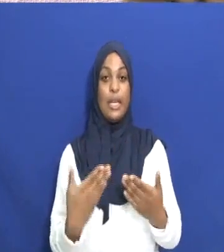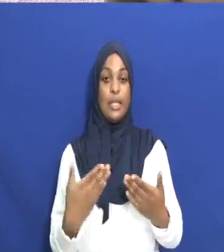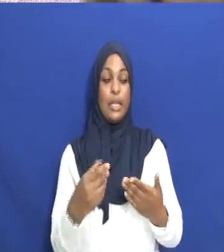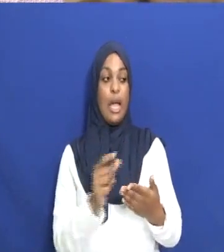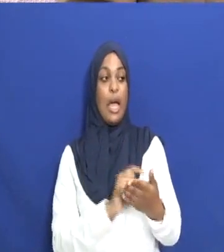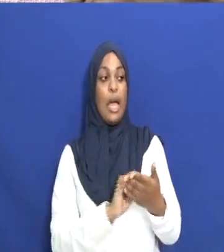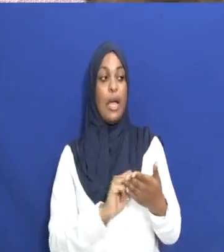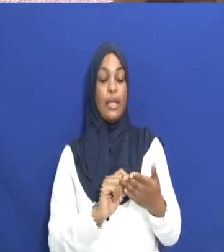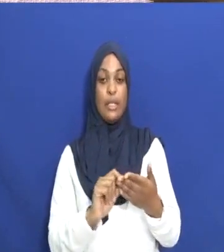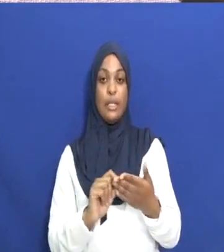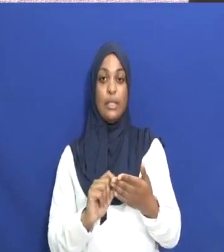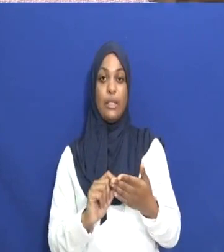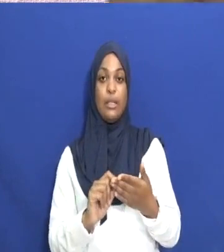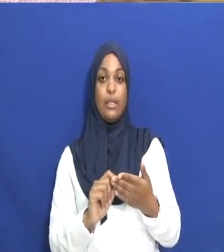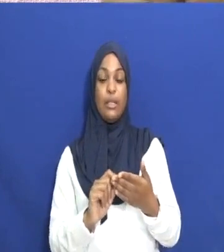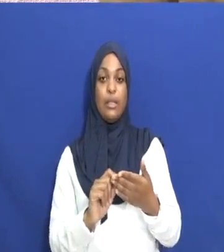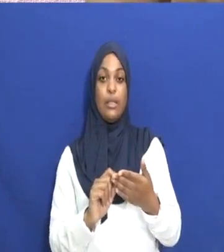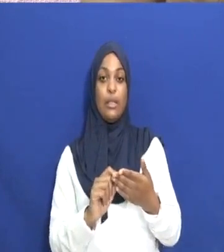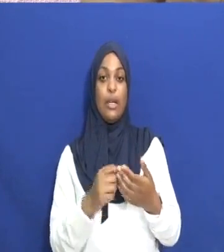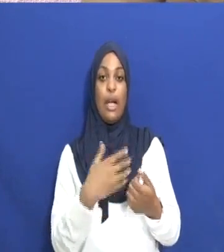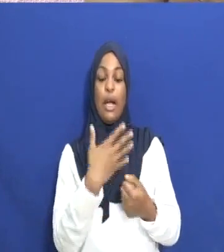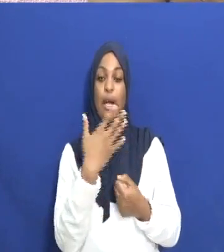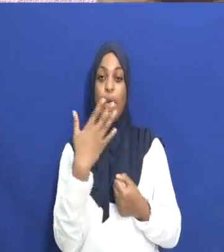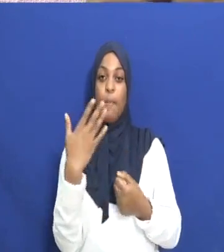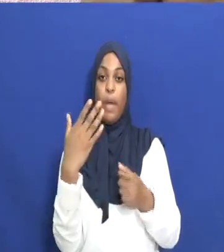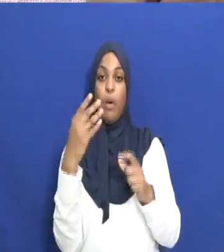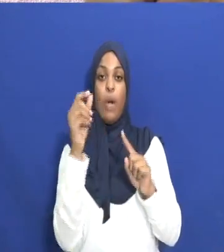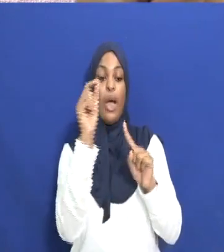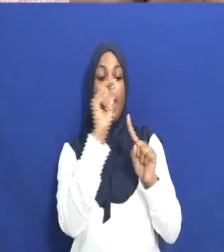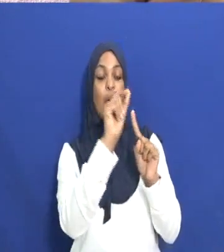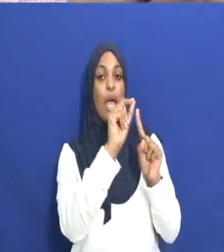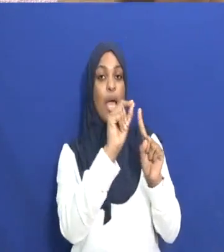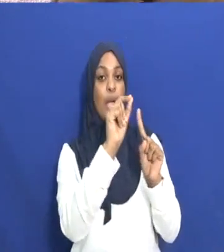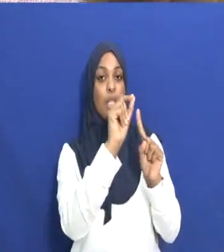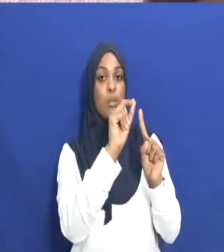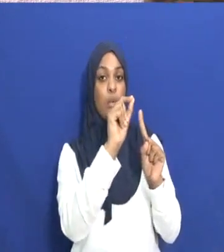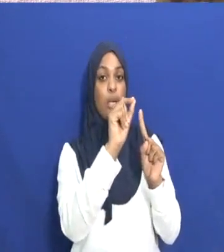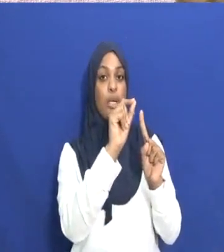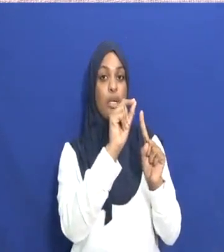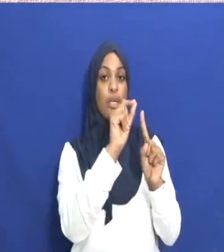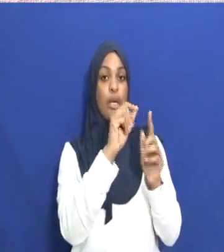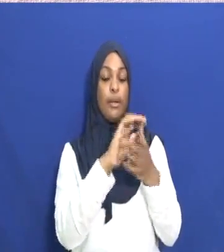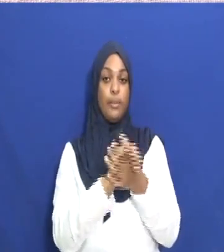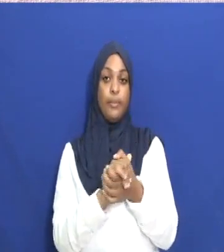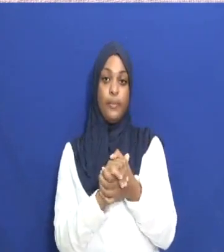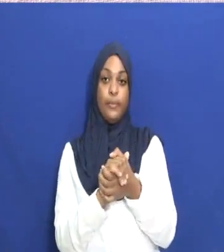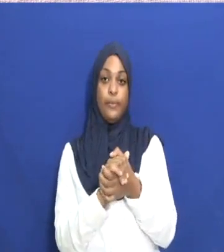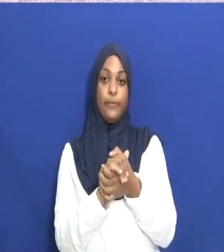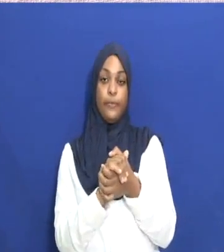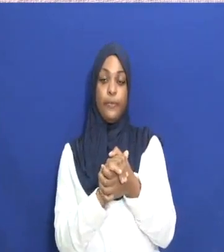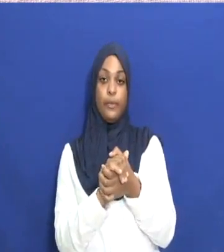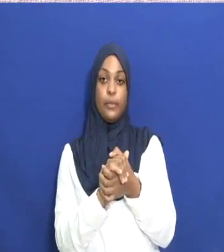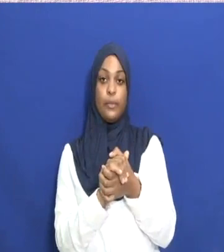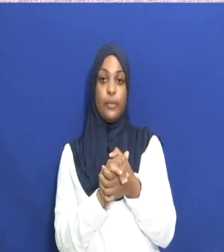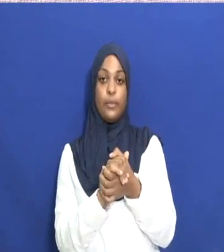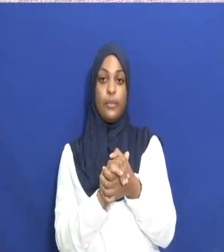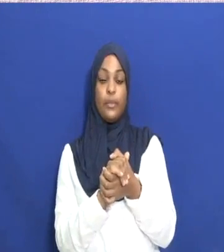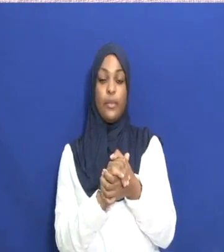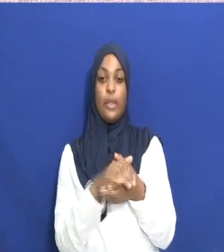number in exponential form. Right? Okay. Good.